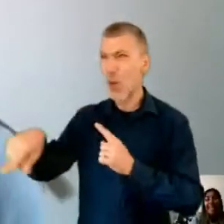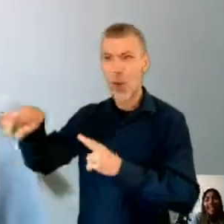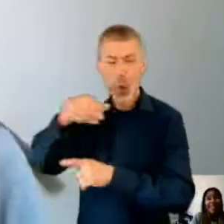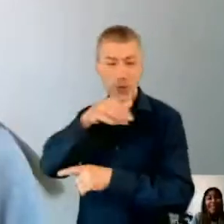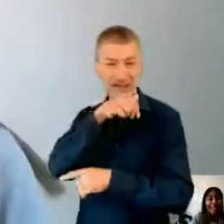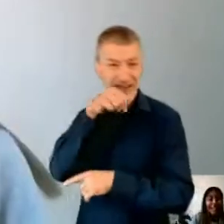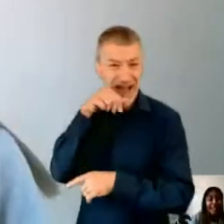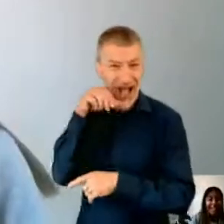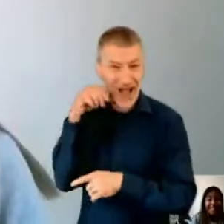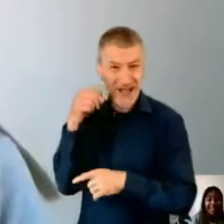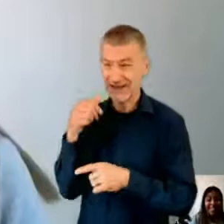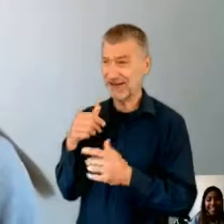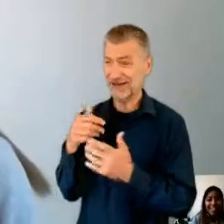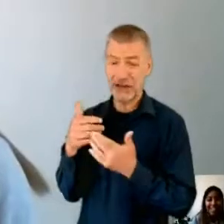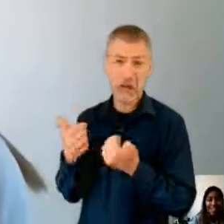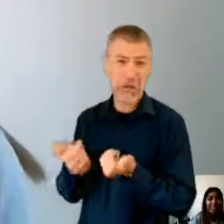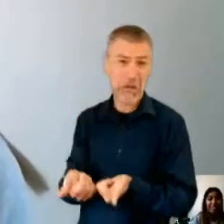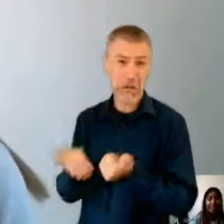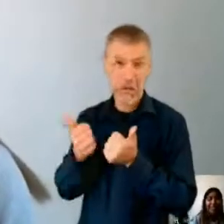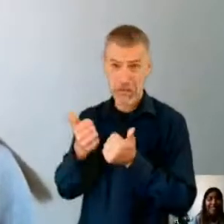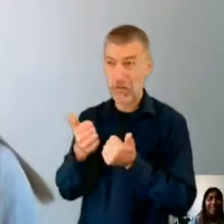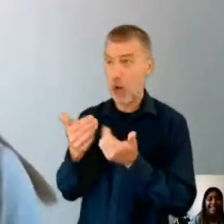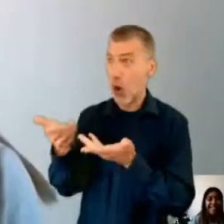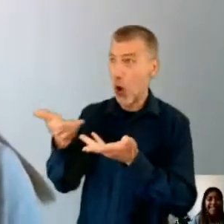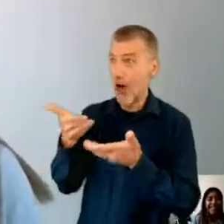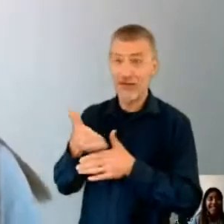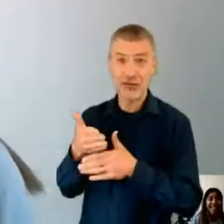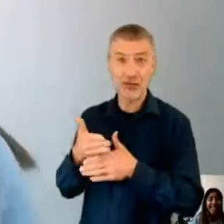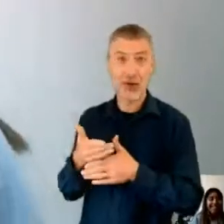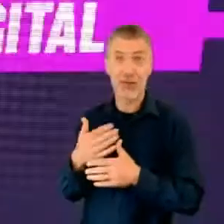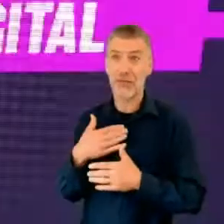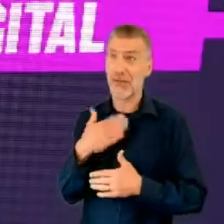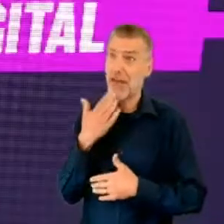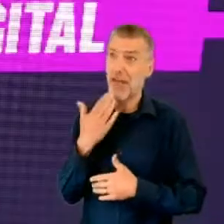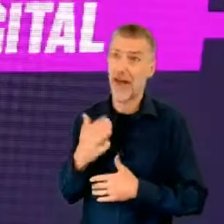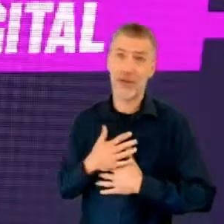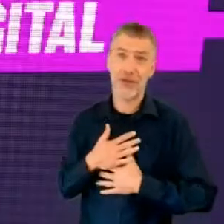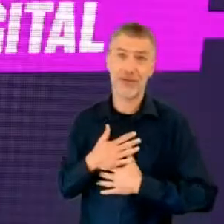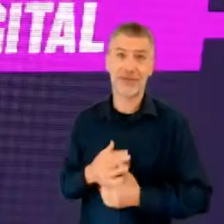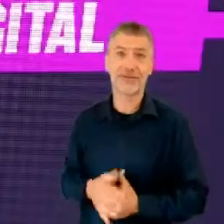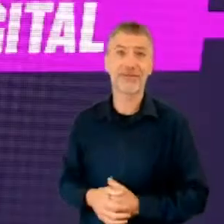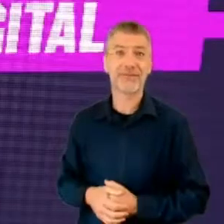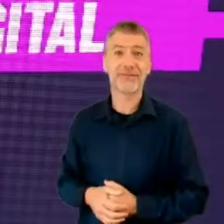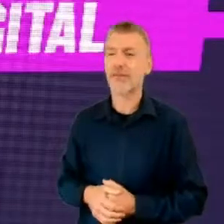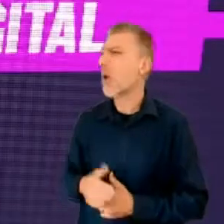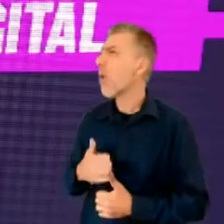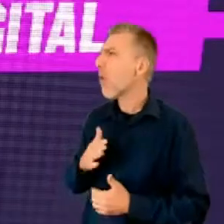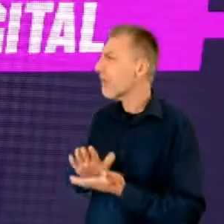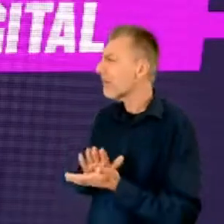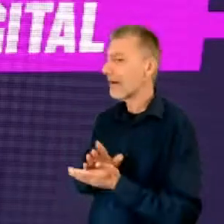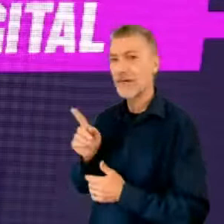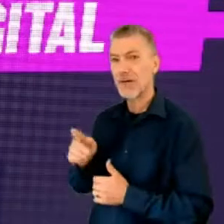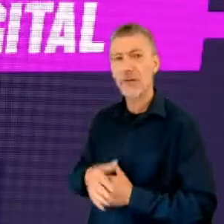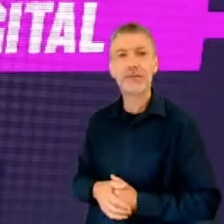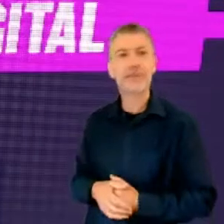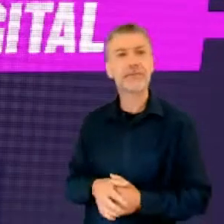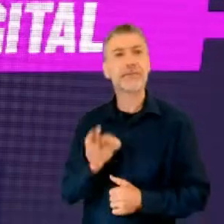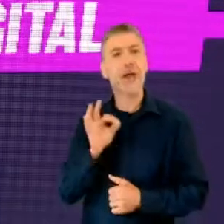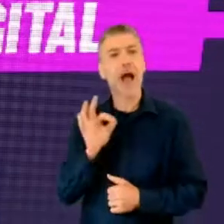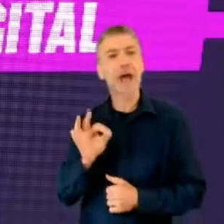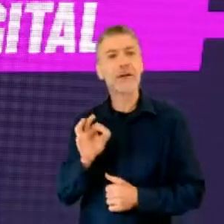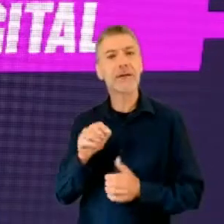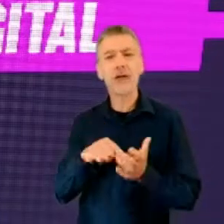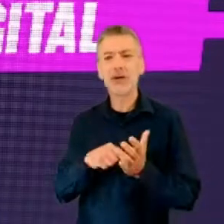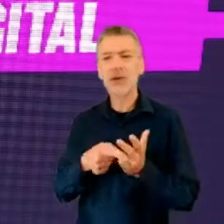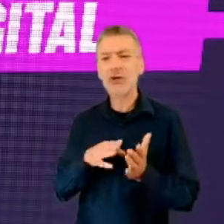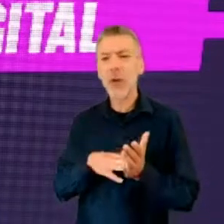yeah, I was thankful that I got the job. But yeah. That's great. I'm really pleased for you. And Tom, there's a question here, and I have